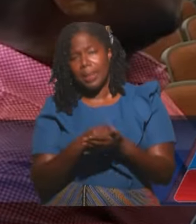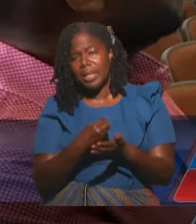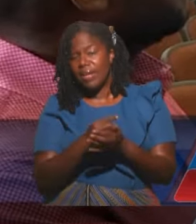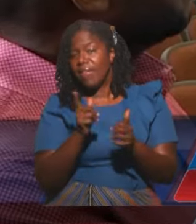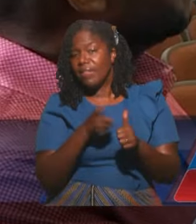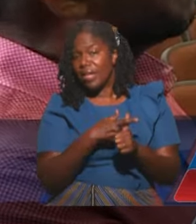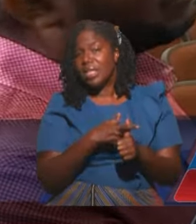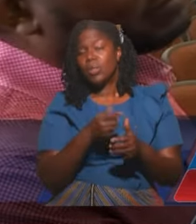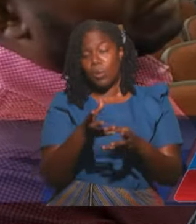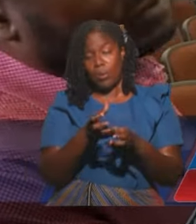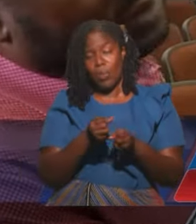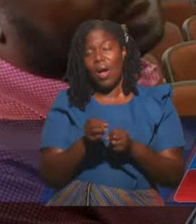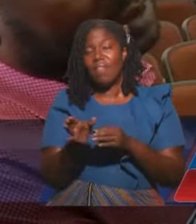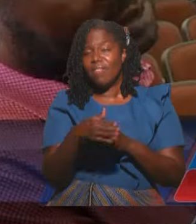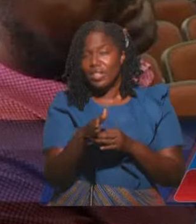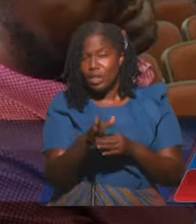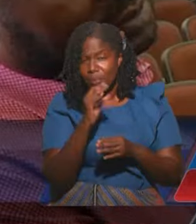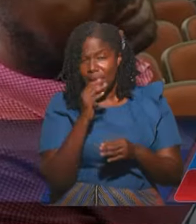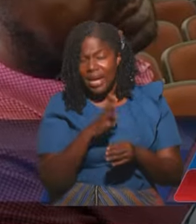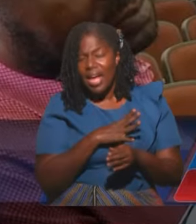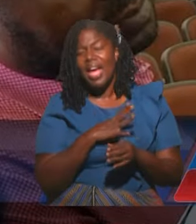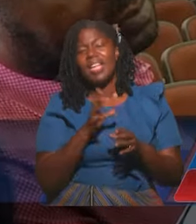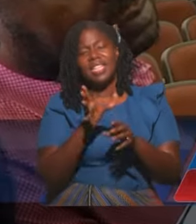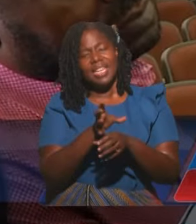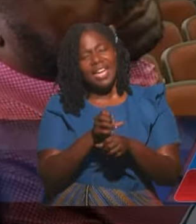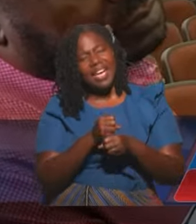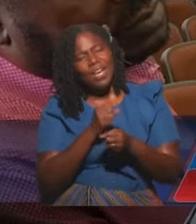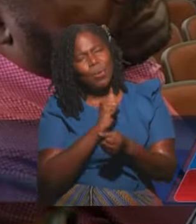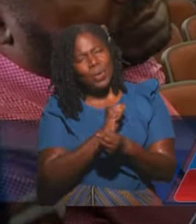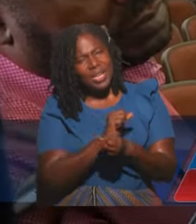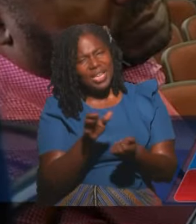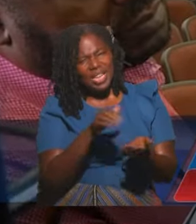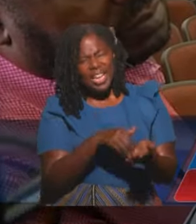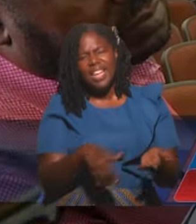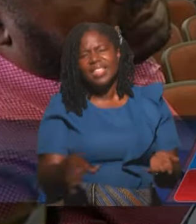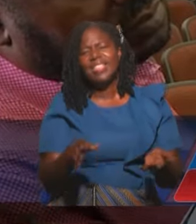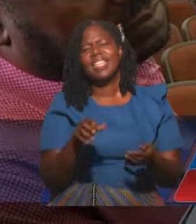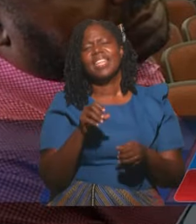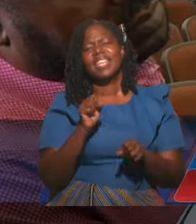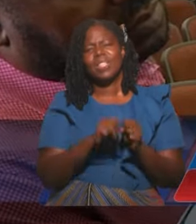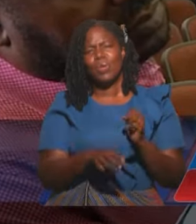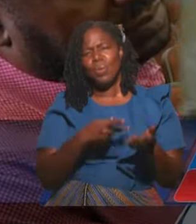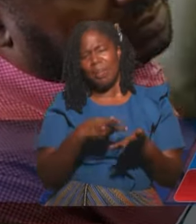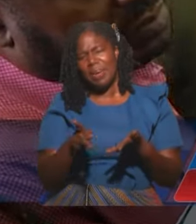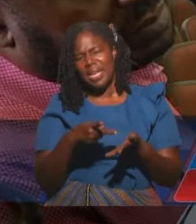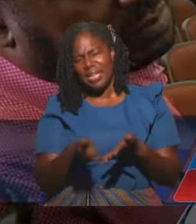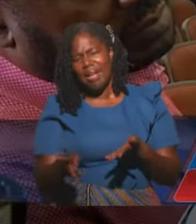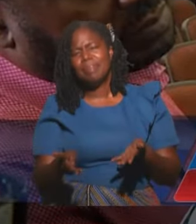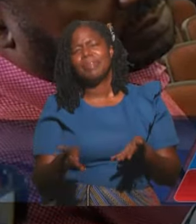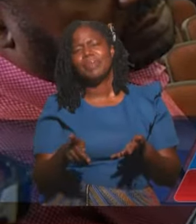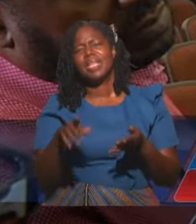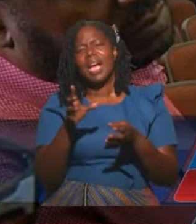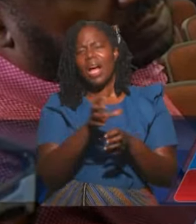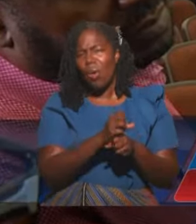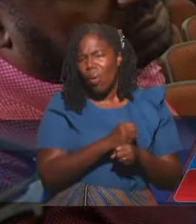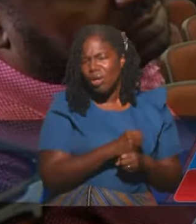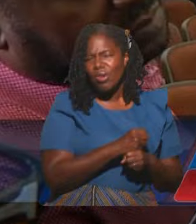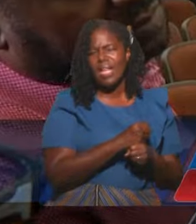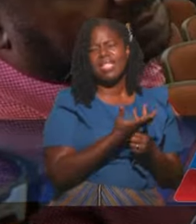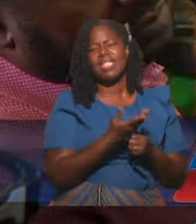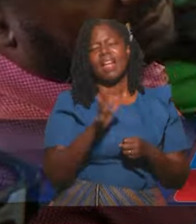We are going to pay what we can and hold on paying the rest until. Mr. Augustine stated